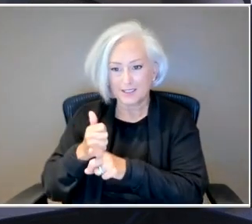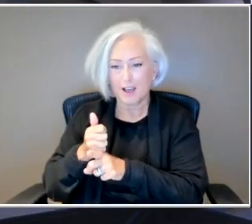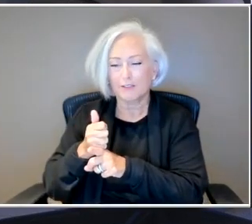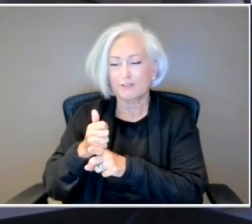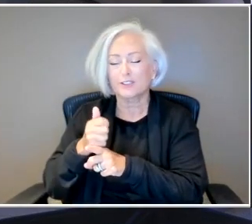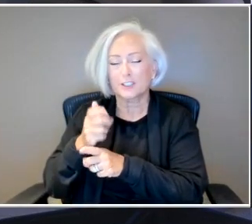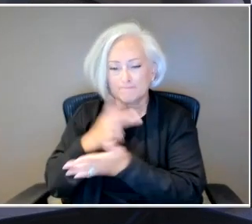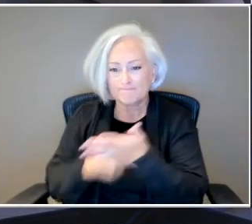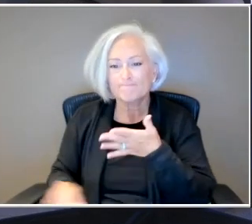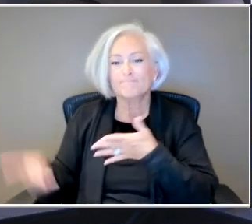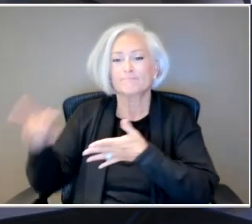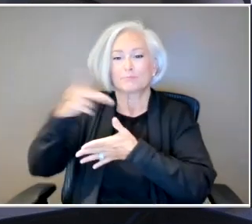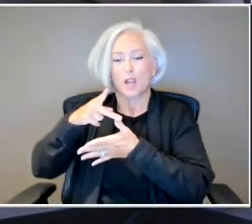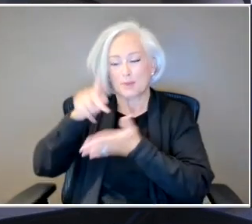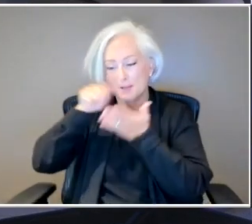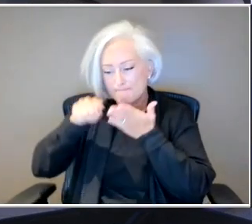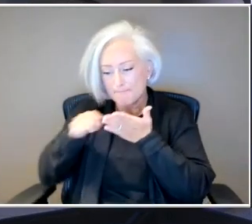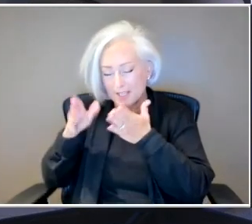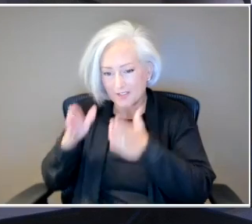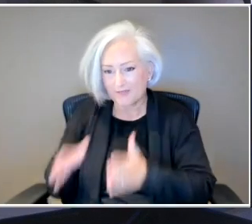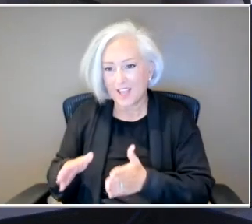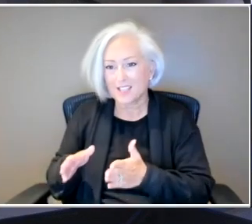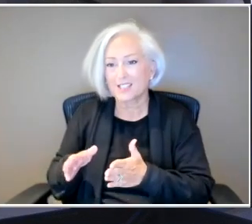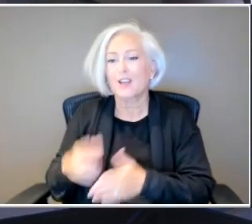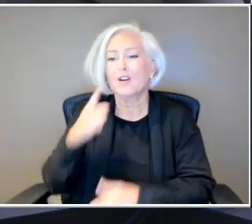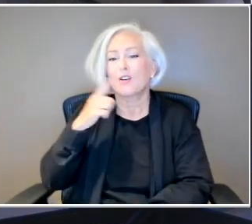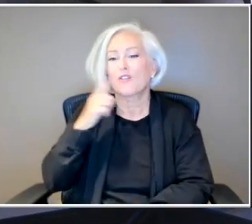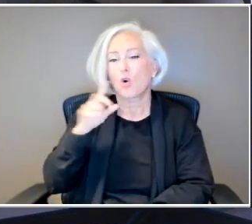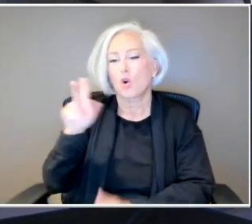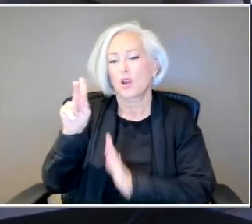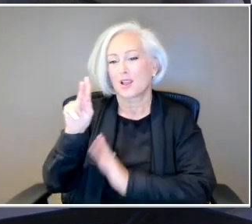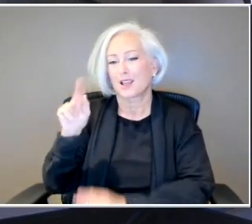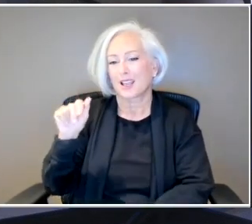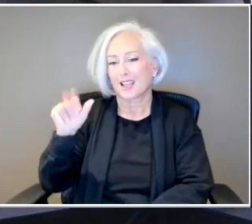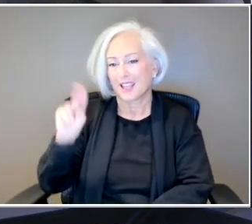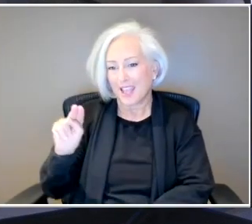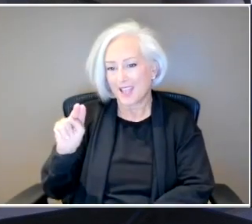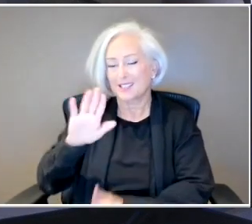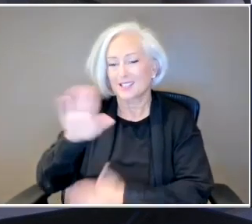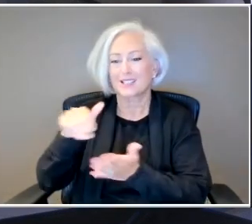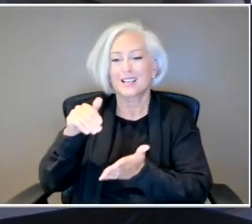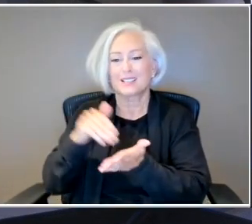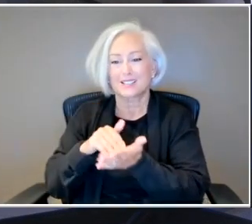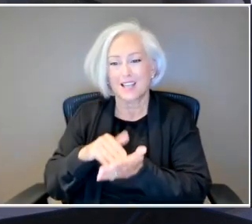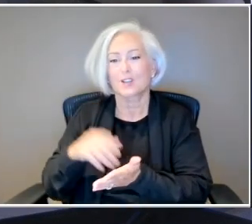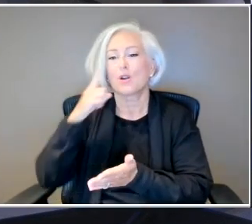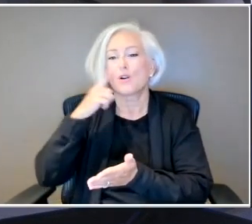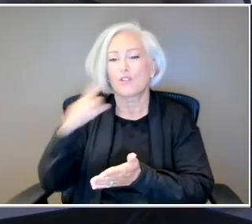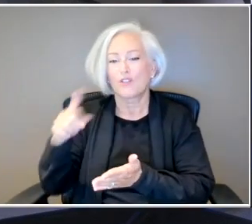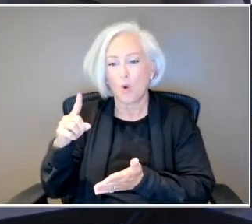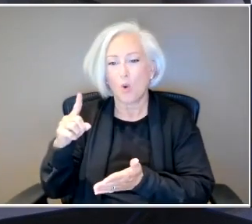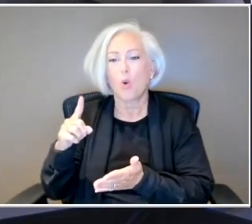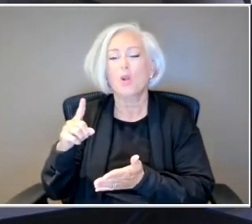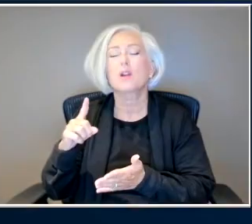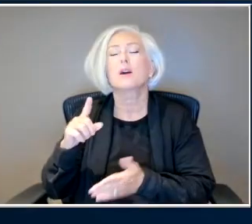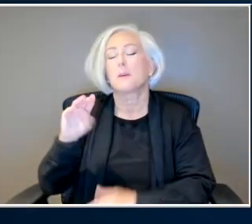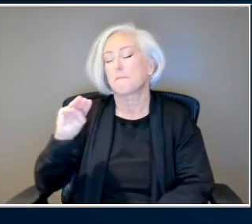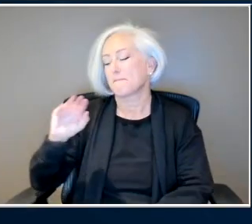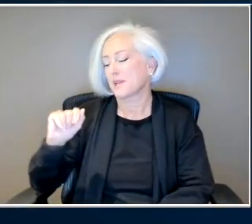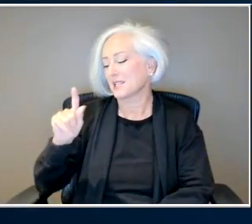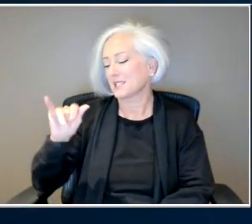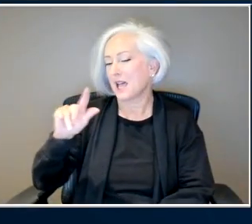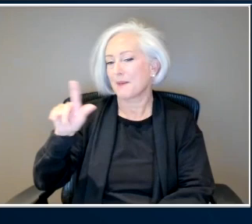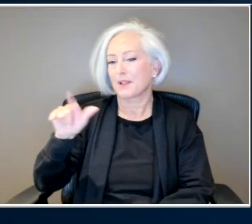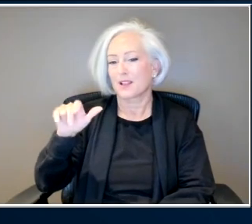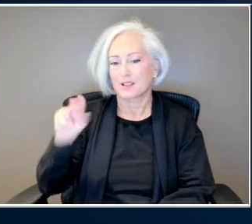KC Moore, the Kansas Center for Metabolism and Obesity Research. Good to have you. Thank you. And in just a few minutes, we're going to be speaking